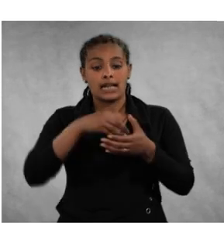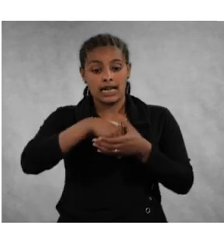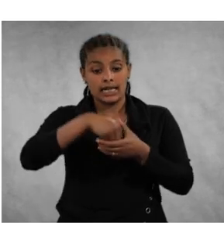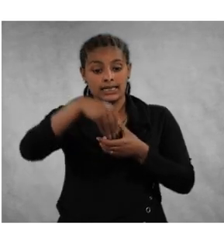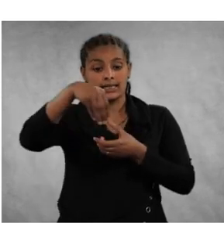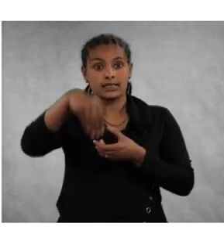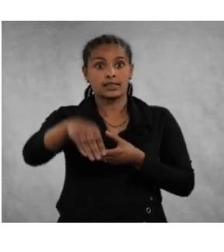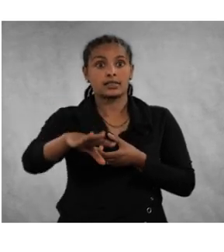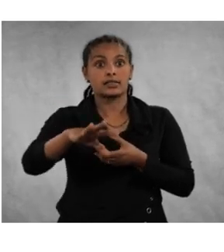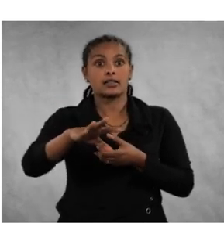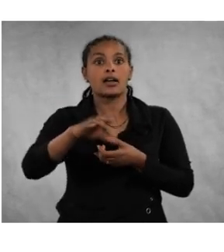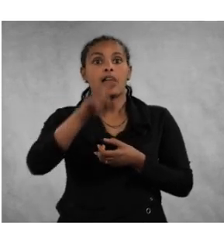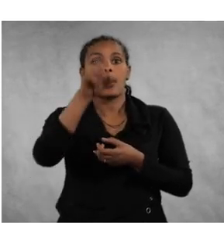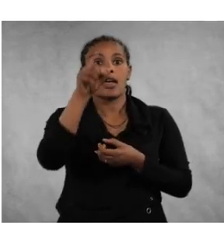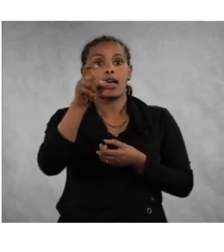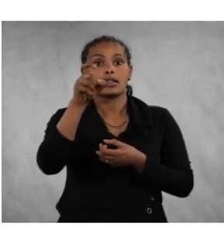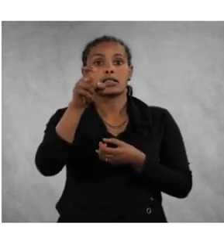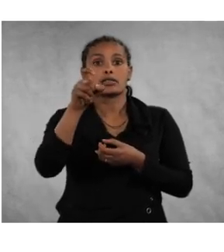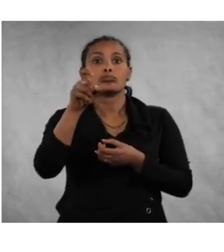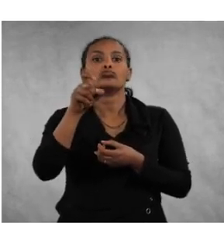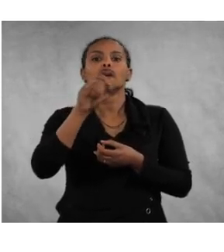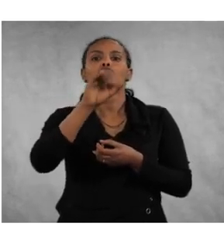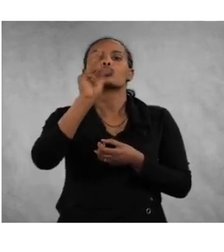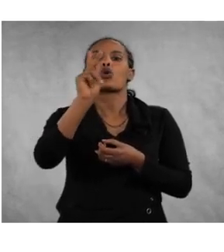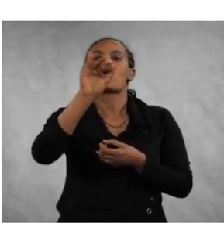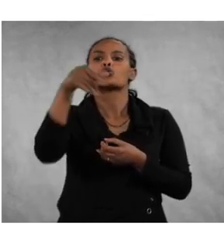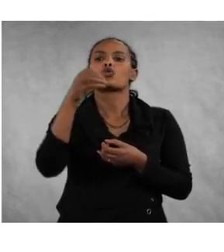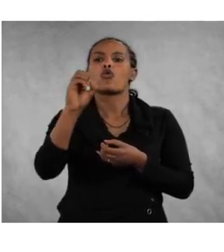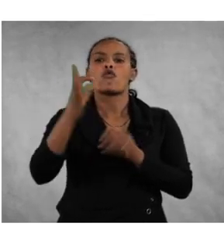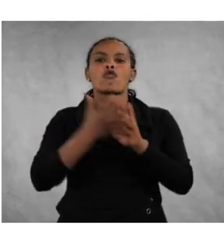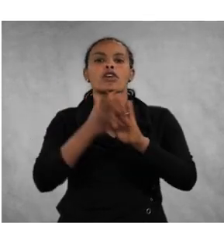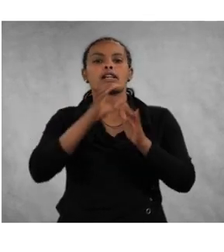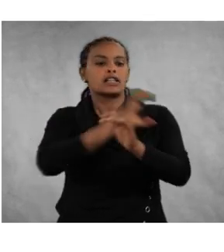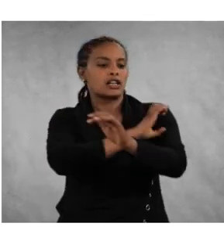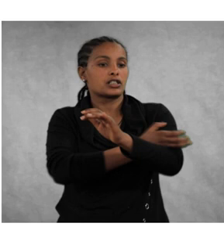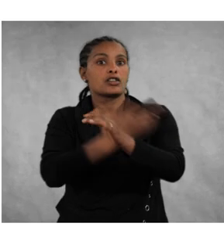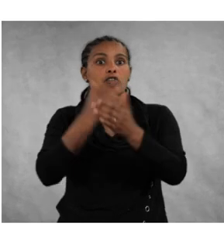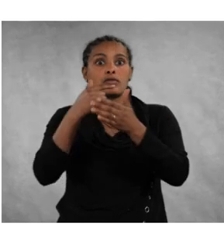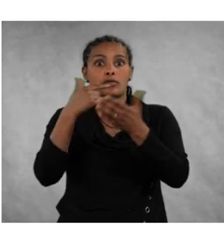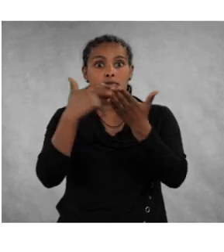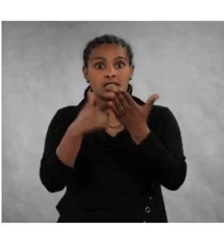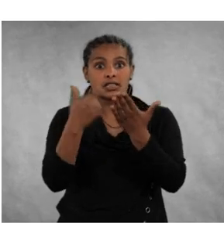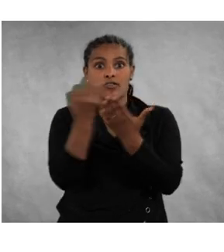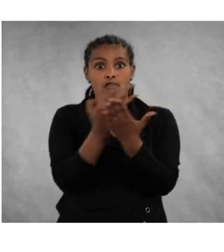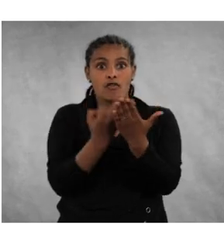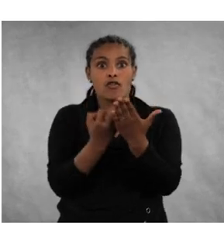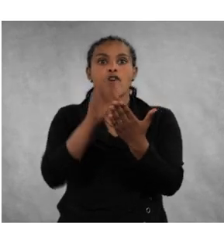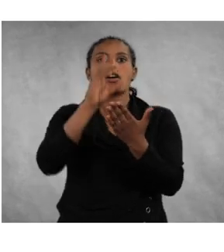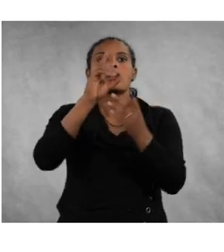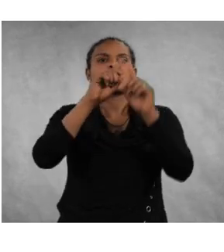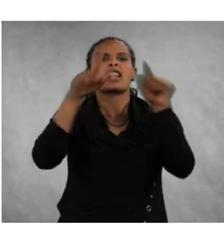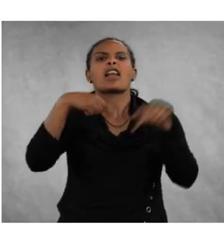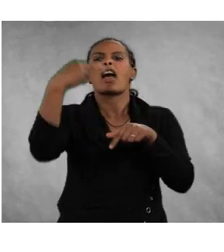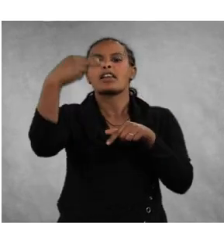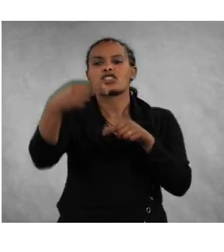release X kilojoule of energy. From this, delta